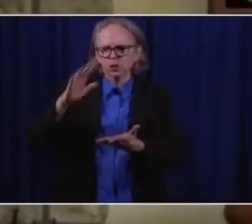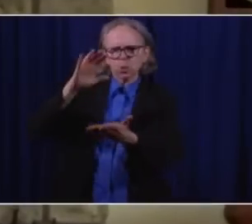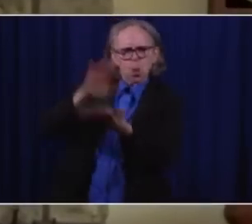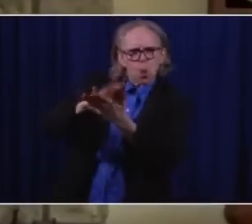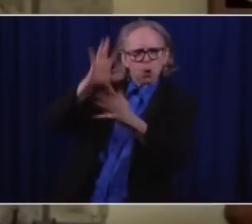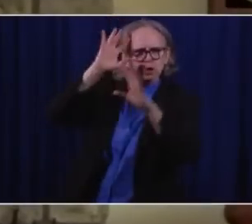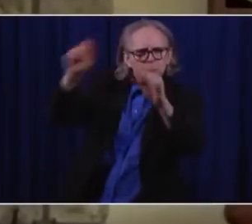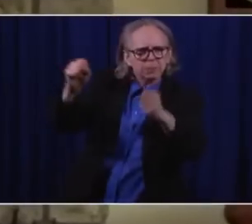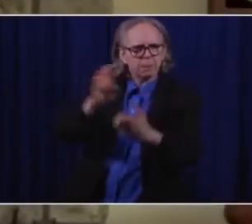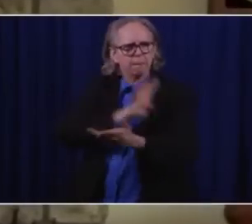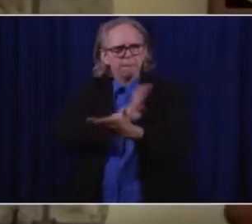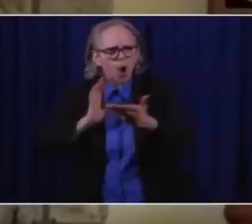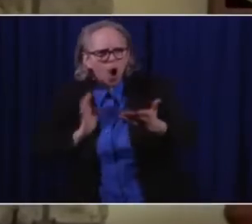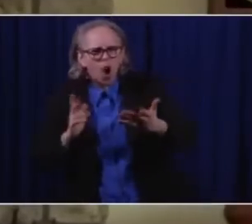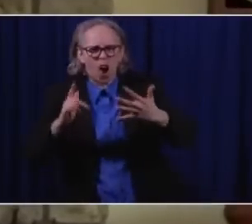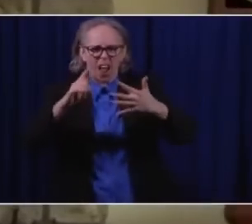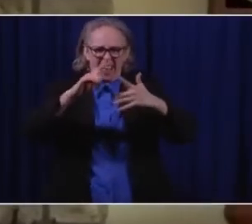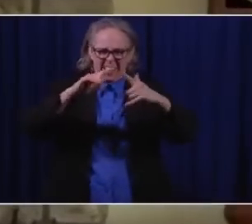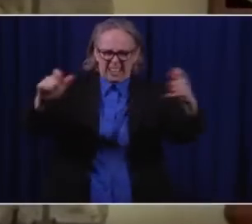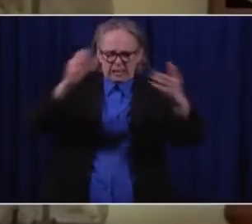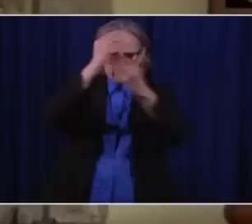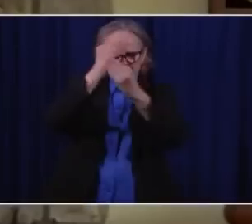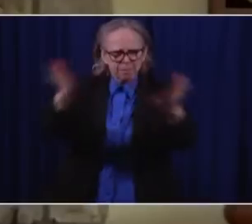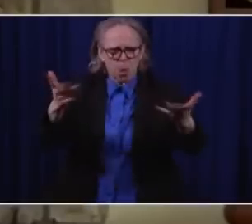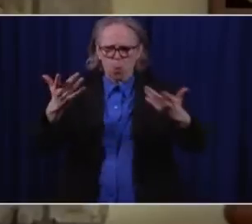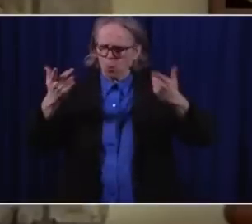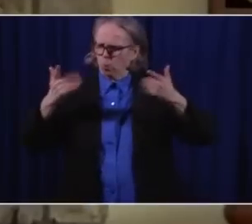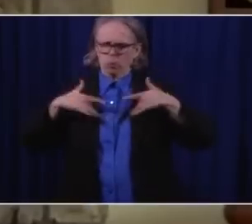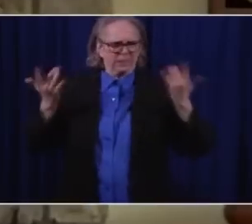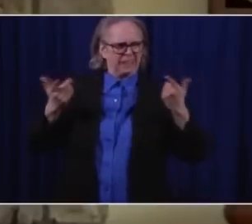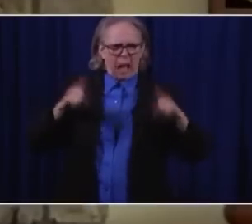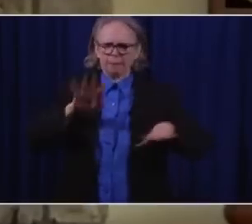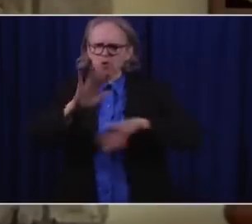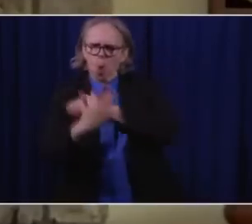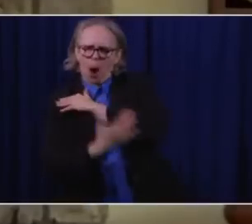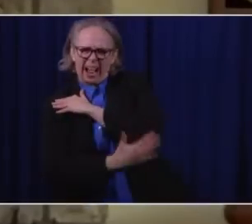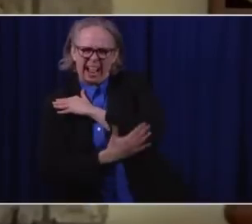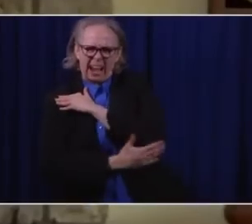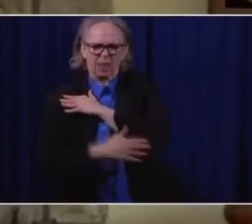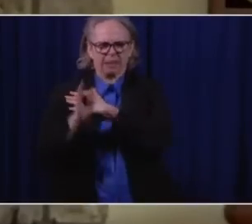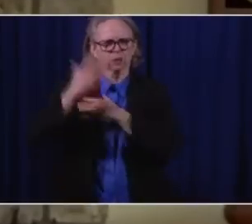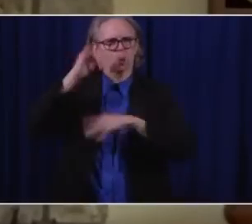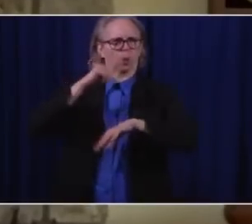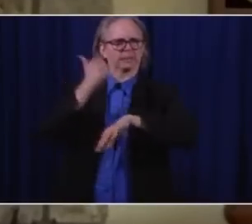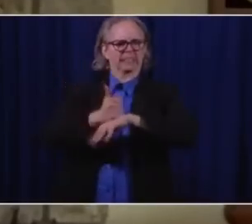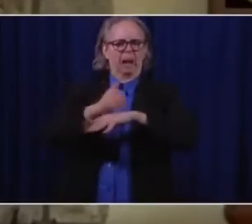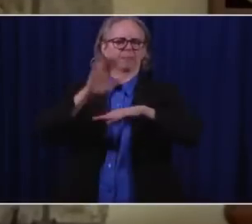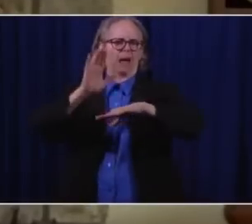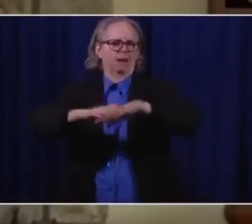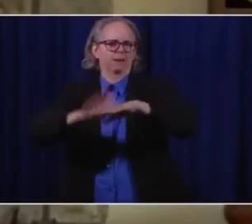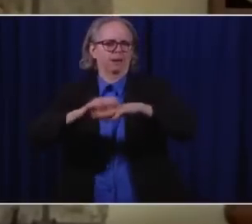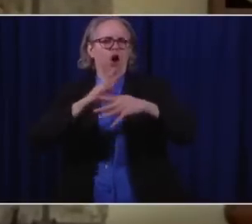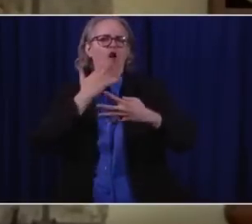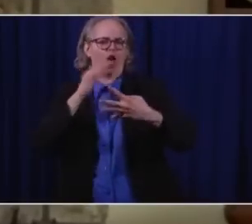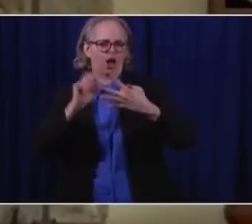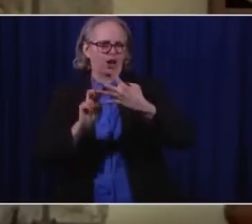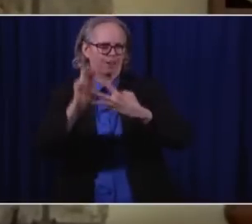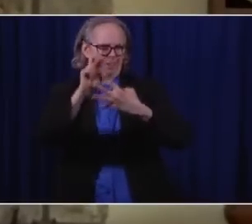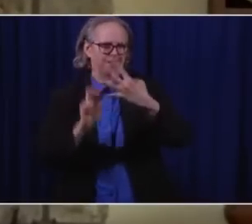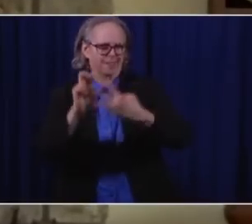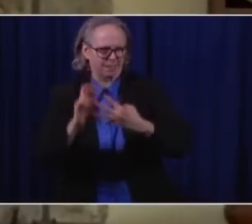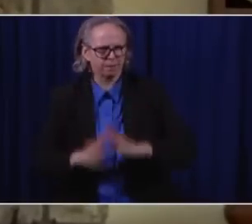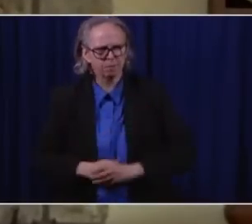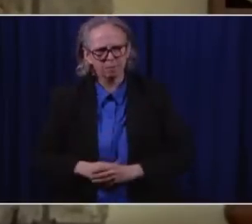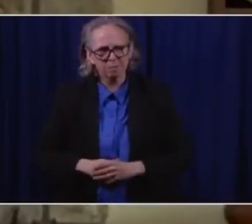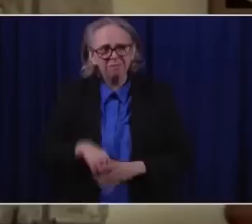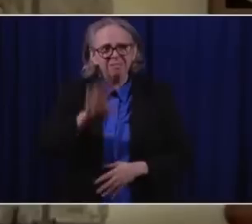what is going on in that county. And so, again, we should look not just at the purple. You need to look at